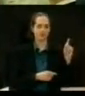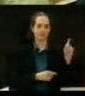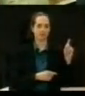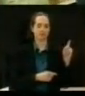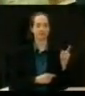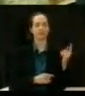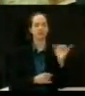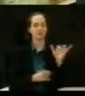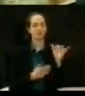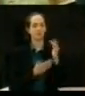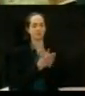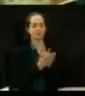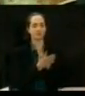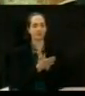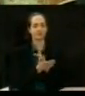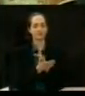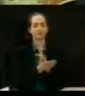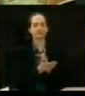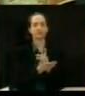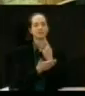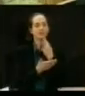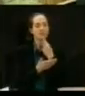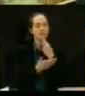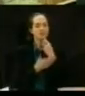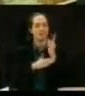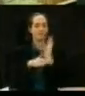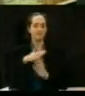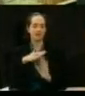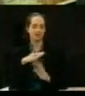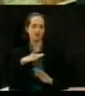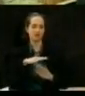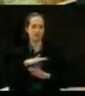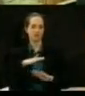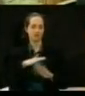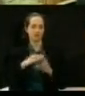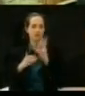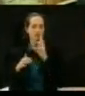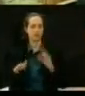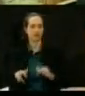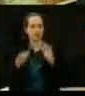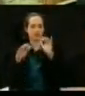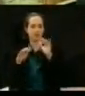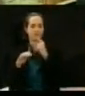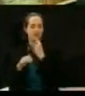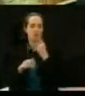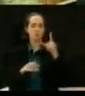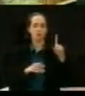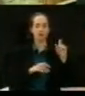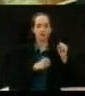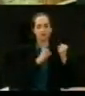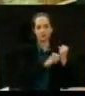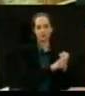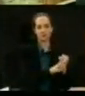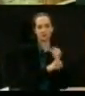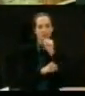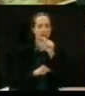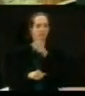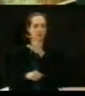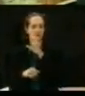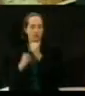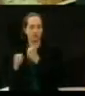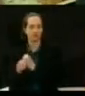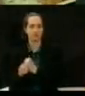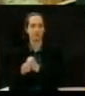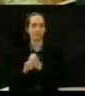flood. So now you're talking about the 100-year rather than the 500-year, which is more restrictive. There was a county in